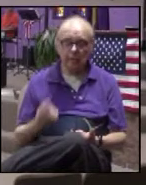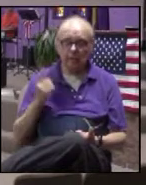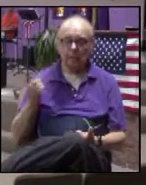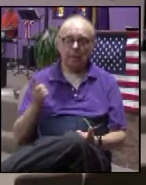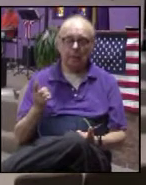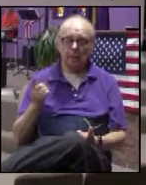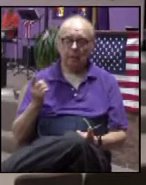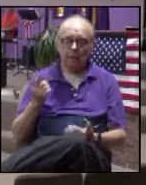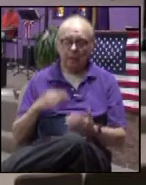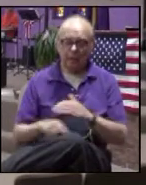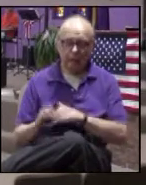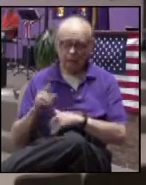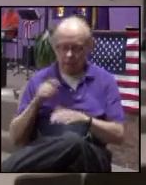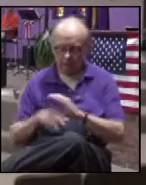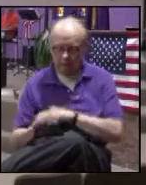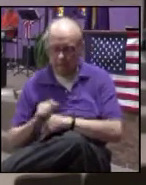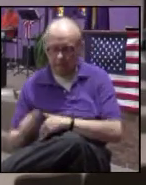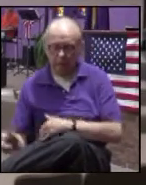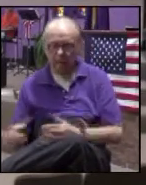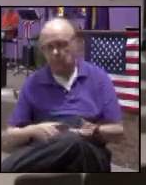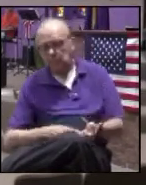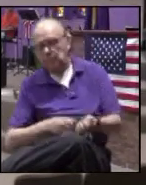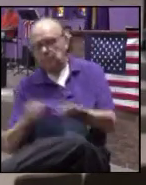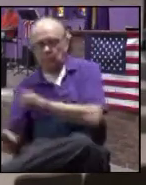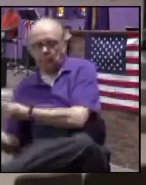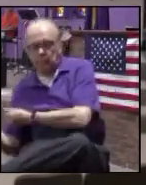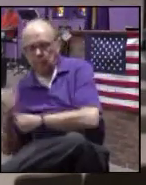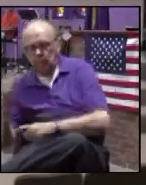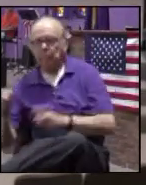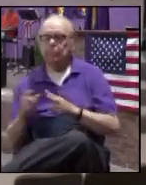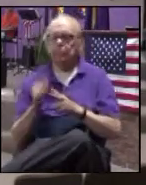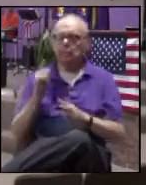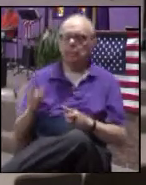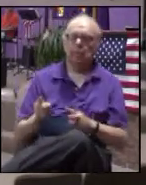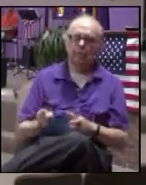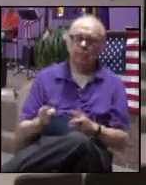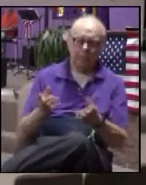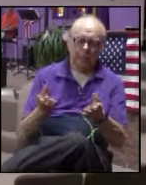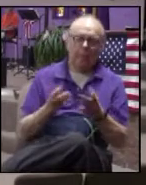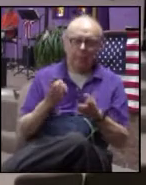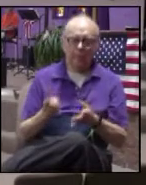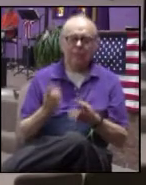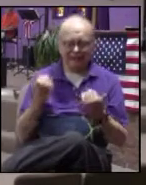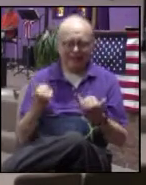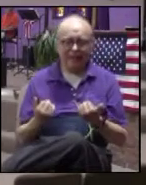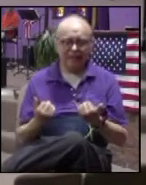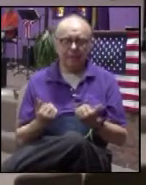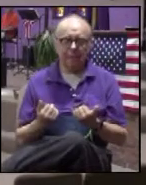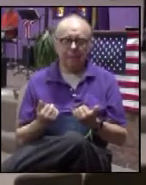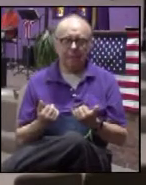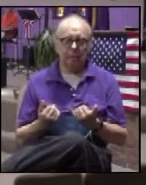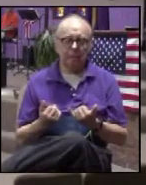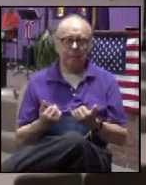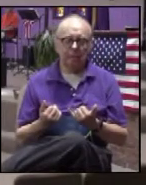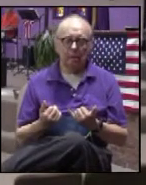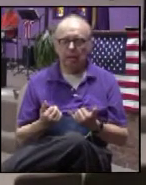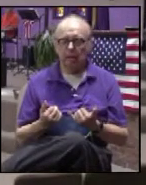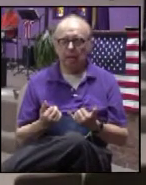go down to the depths of hell to drag you out because He chose you and He wants you right now.